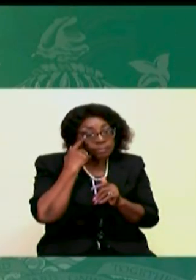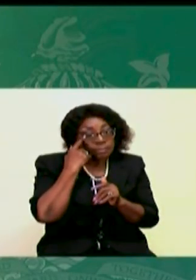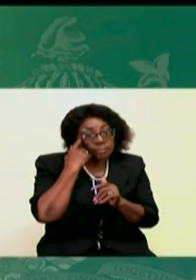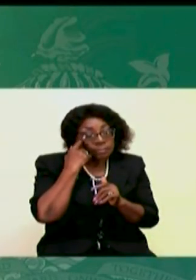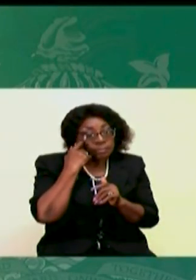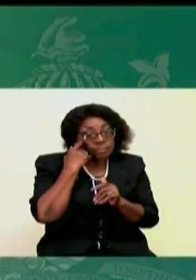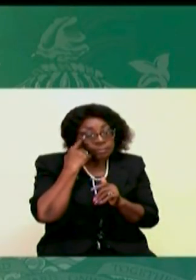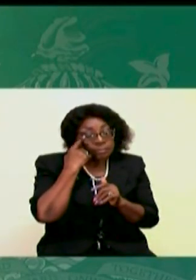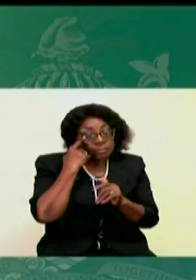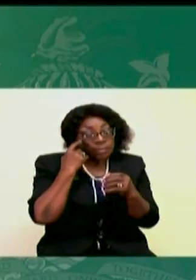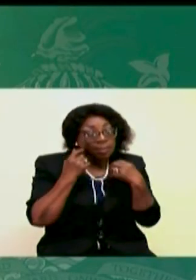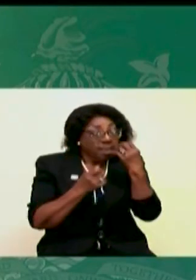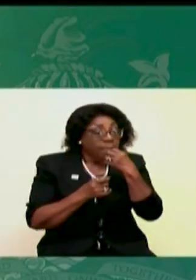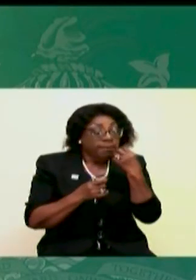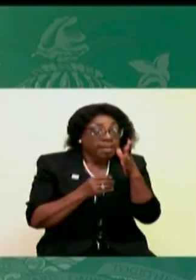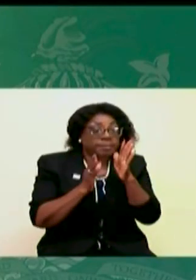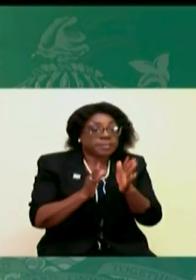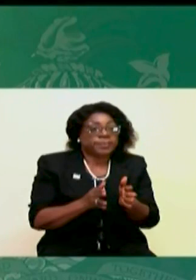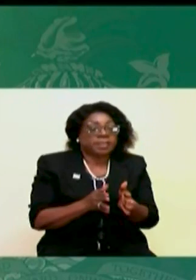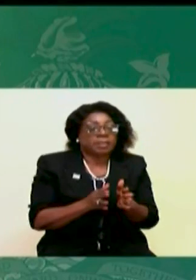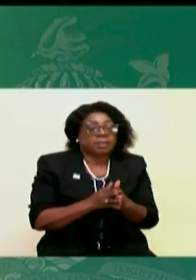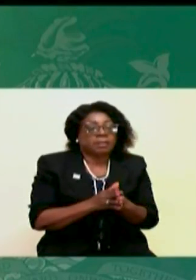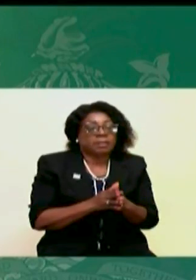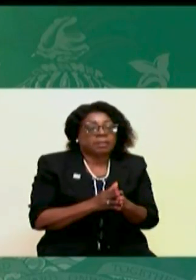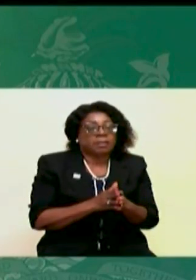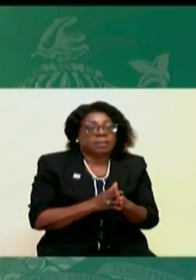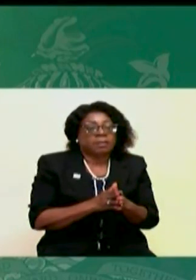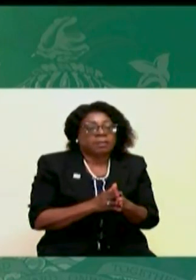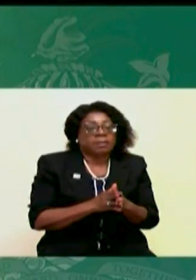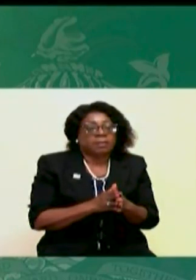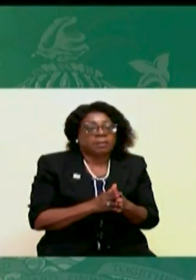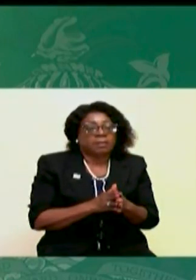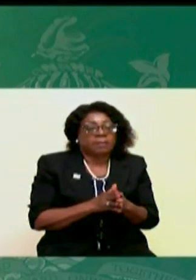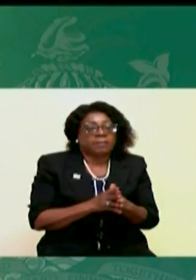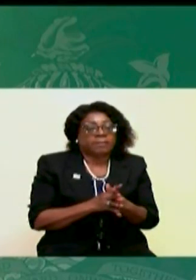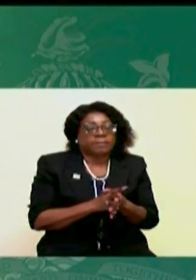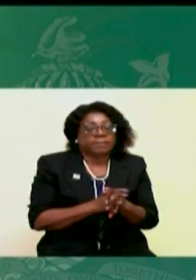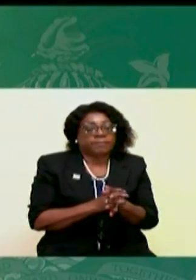talk. You know, Madam Speaker, I promised my mom I'll stay on script and